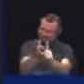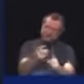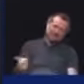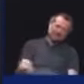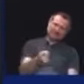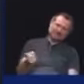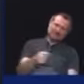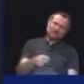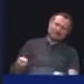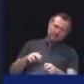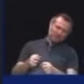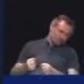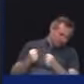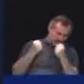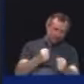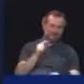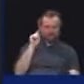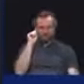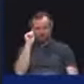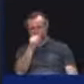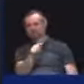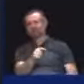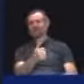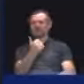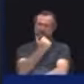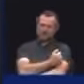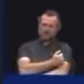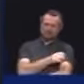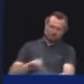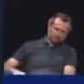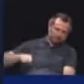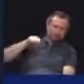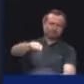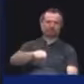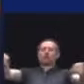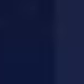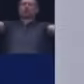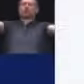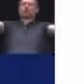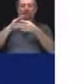and get that vaccine in their arm. That is the mission.